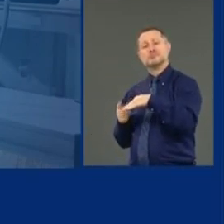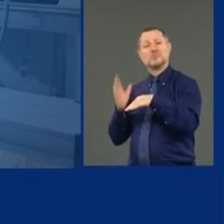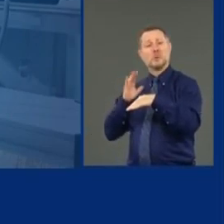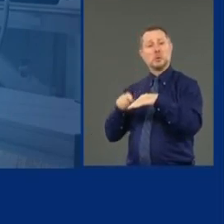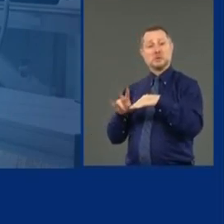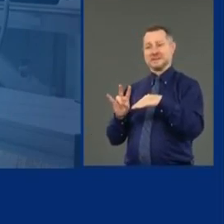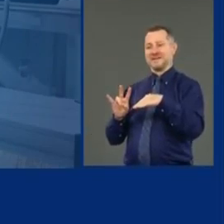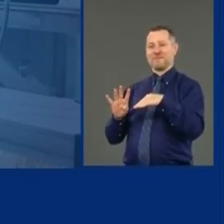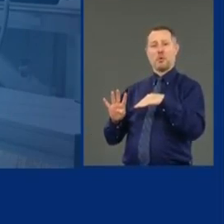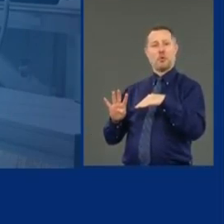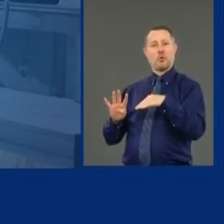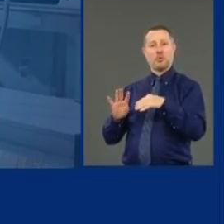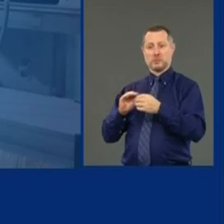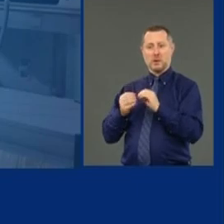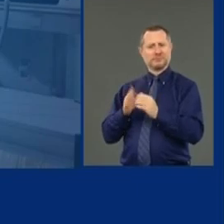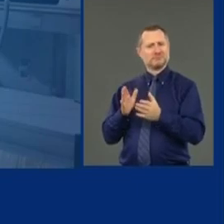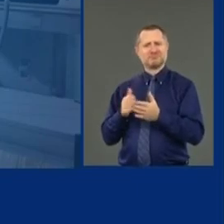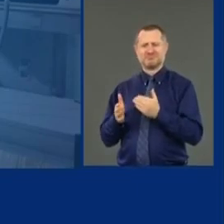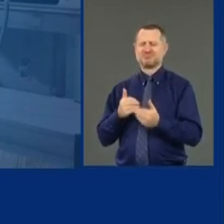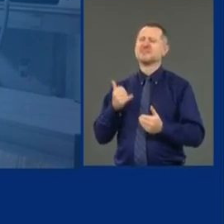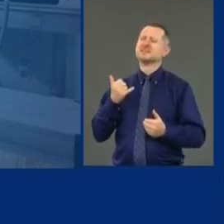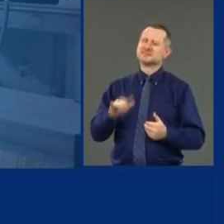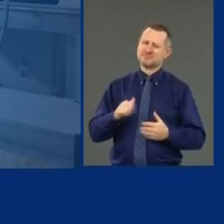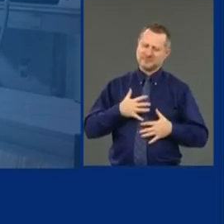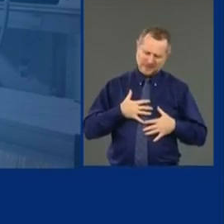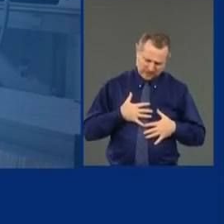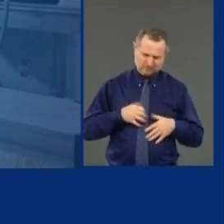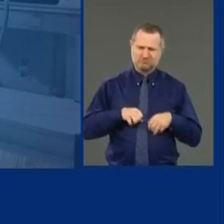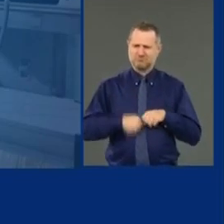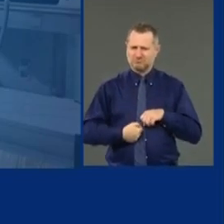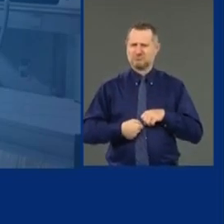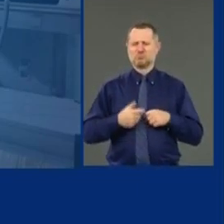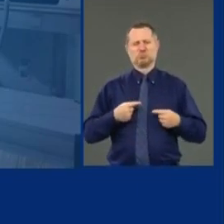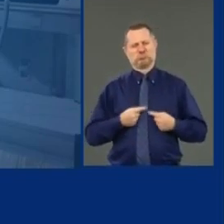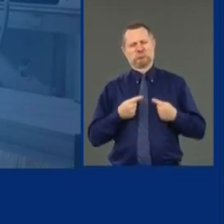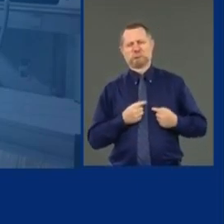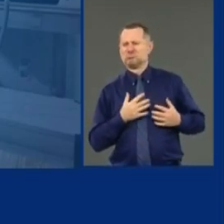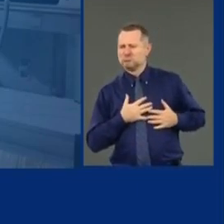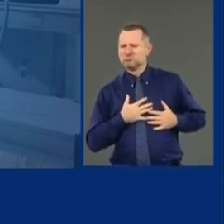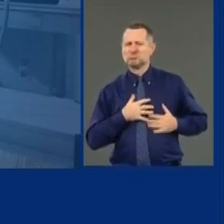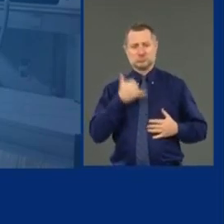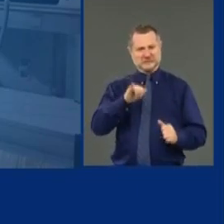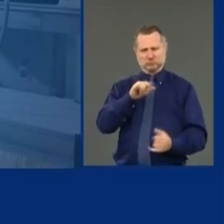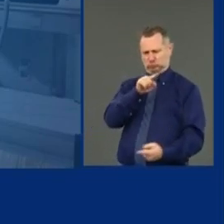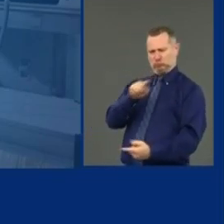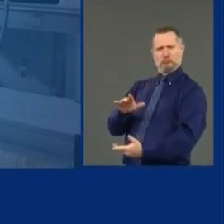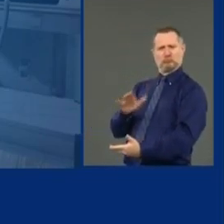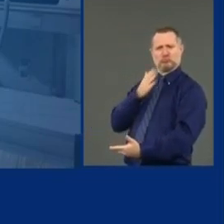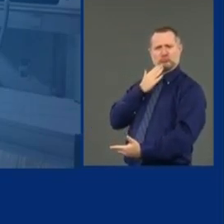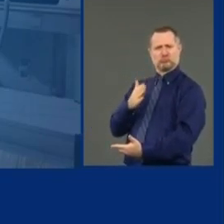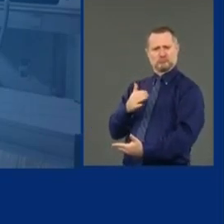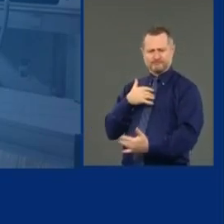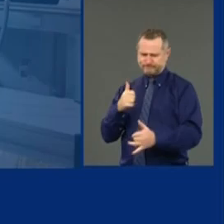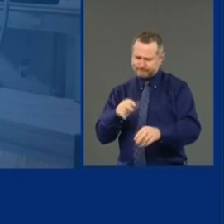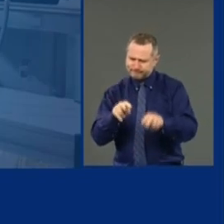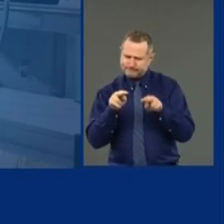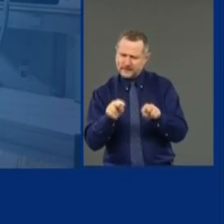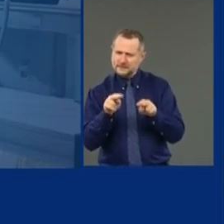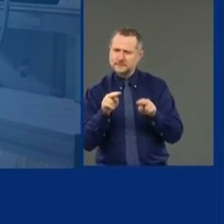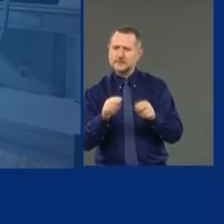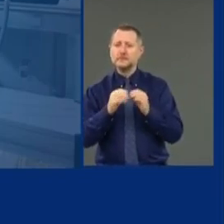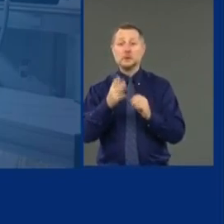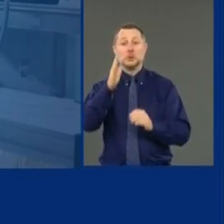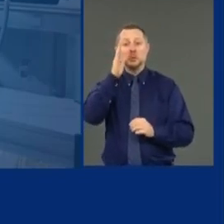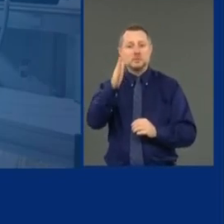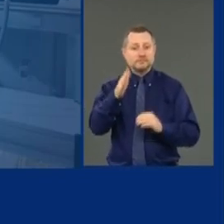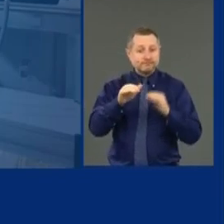painful. And we're going to be watching this number to see how far down it actually goes. We